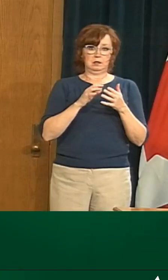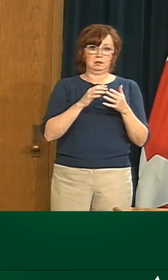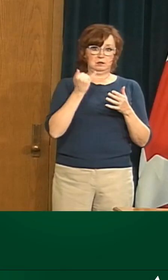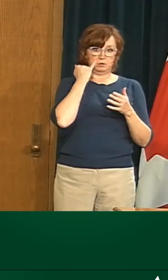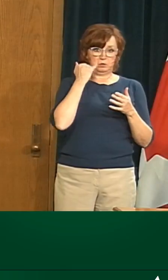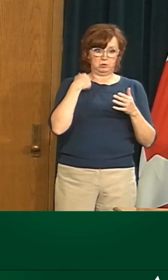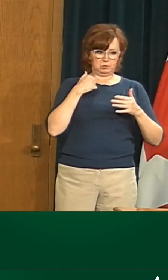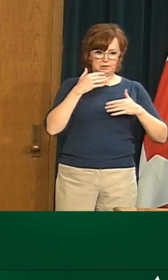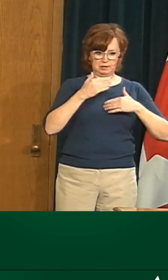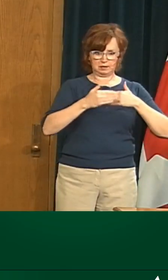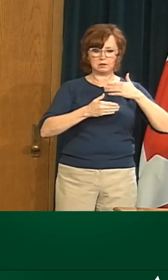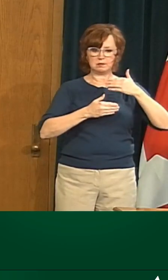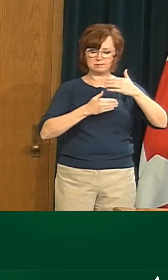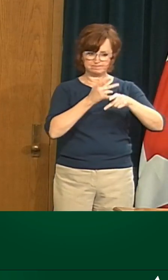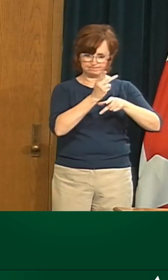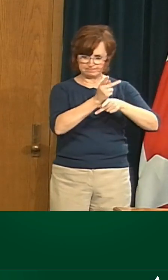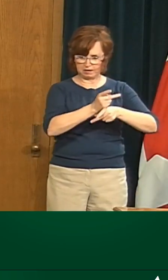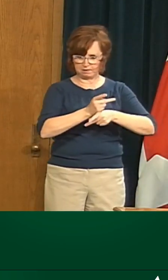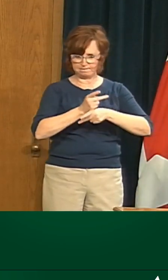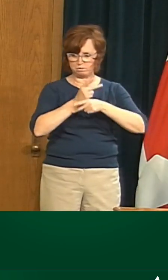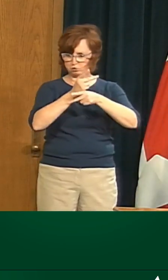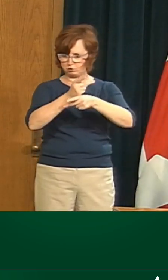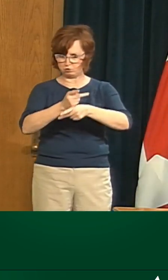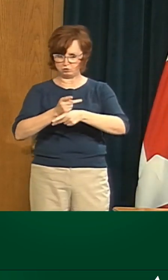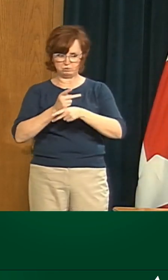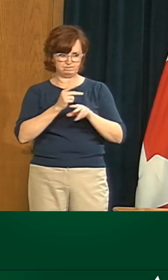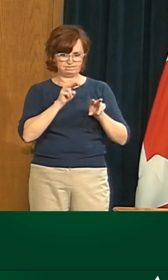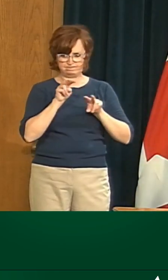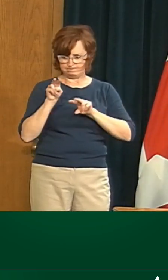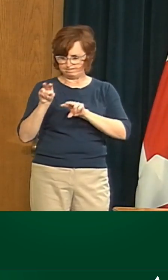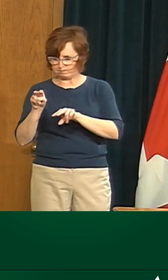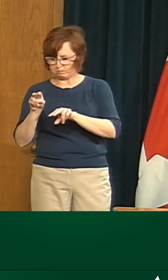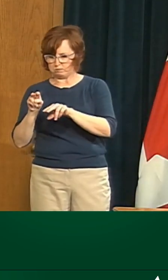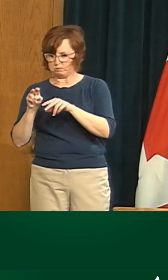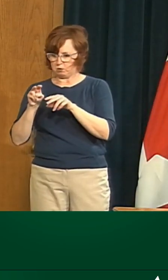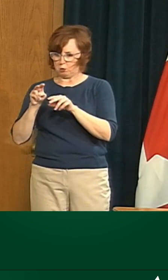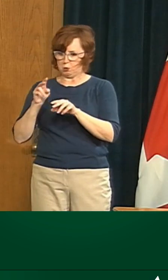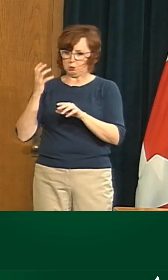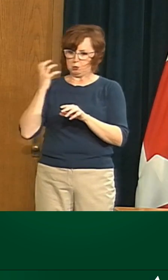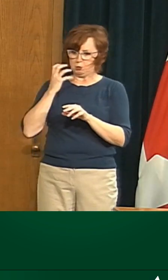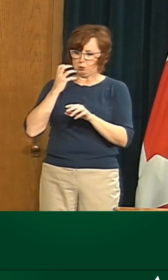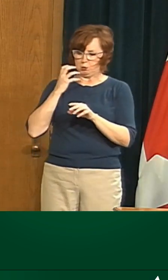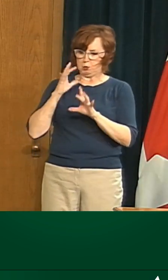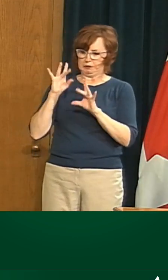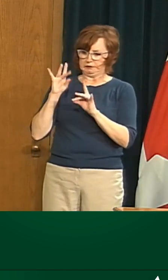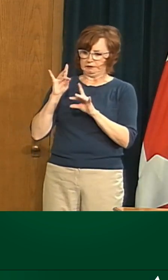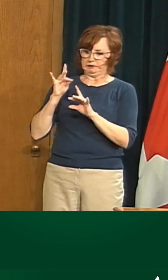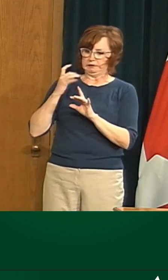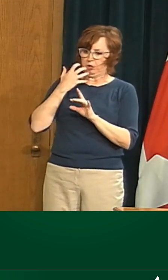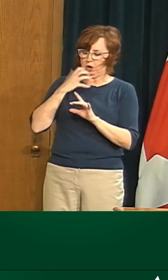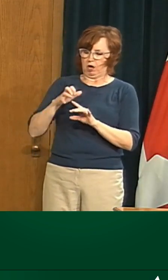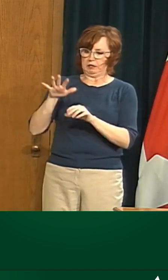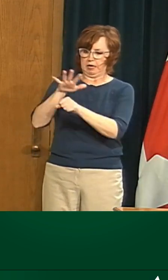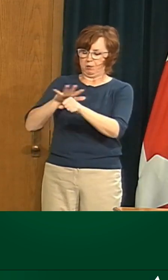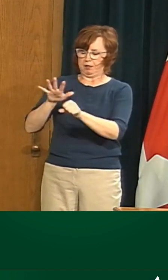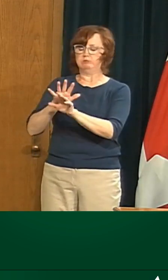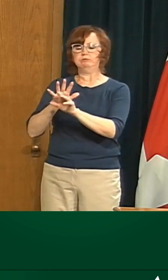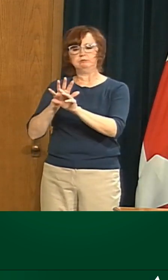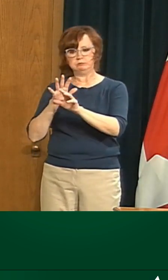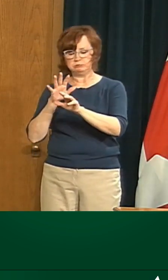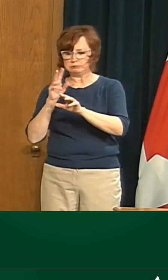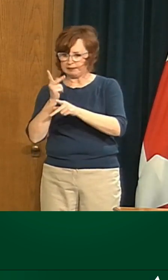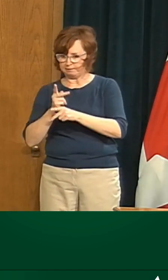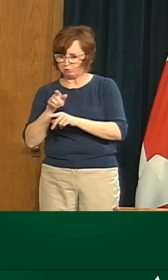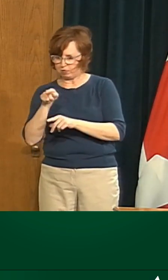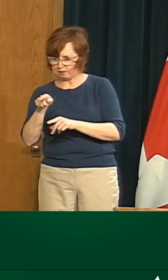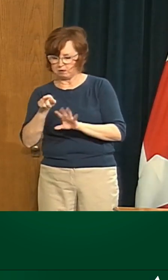and activities, and by continuing with good physical distancing and cleanliness practices, I believe that Saskatchewan can